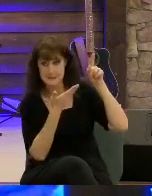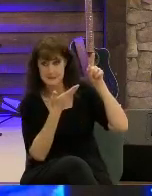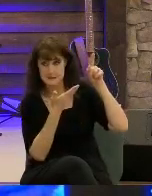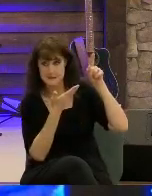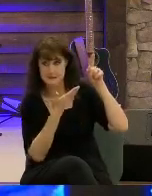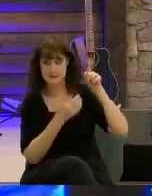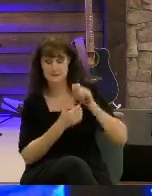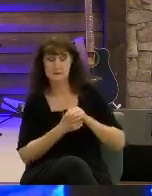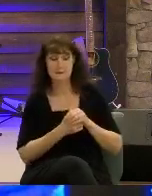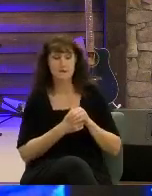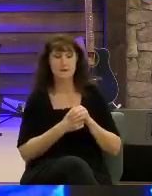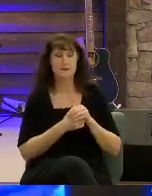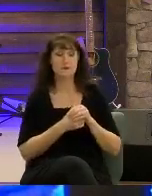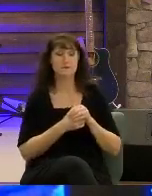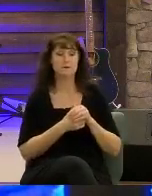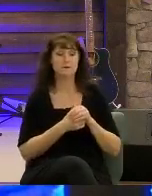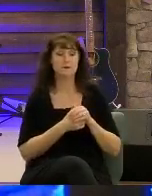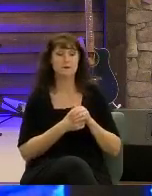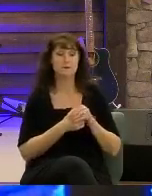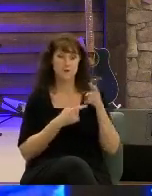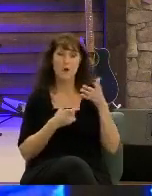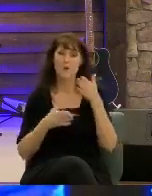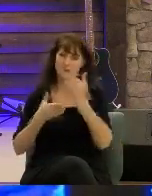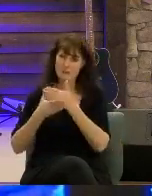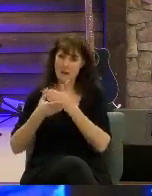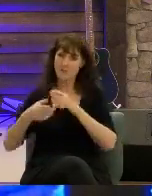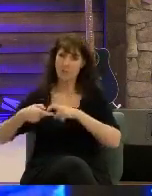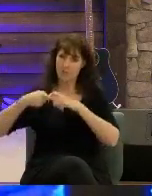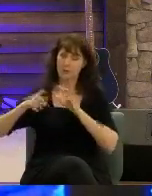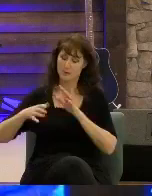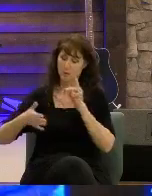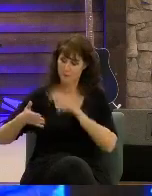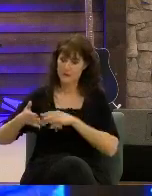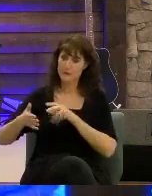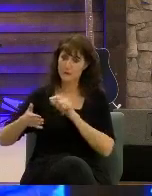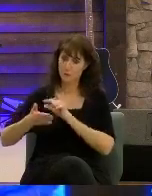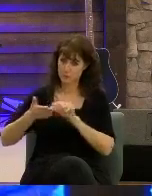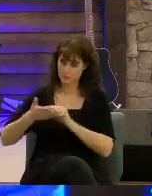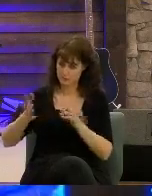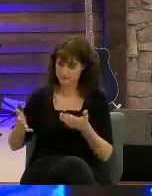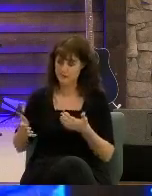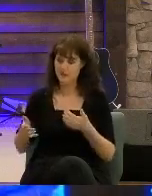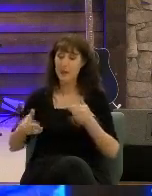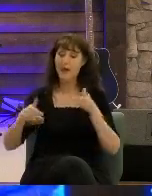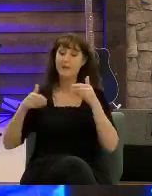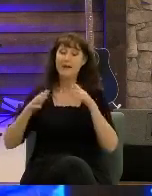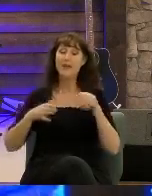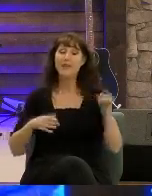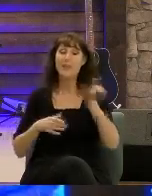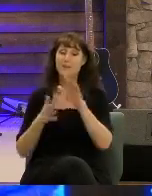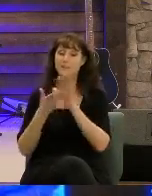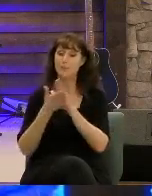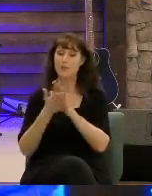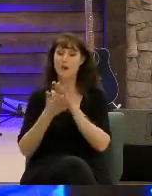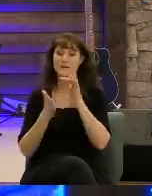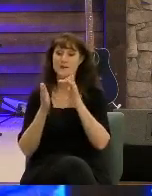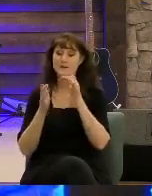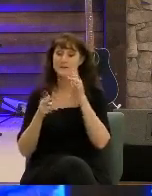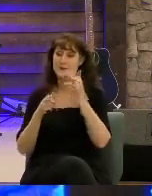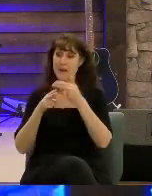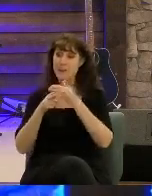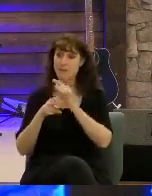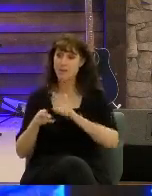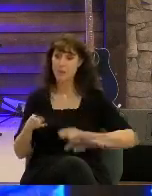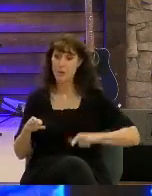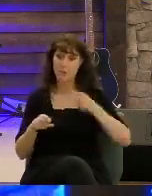who the He is. So I want to stop and read a scripture to you, and it says, "Let them praise the name of the Lord." Okay,